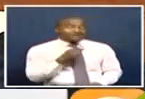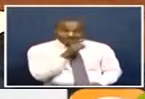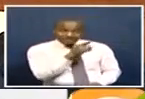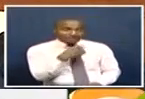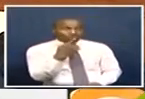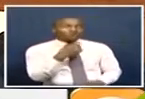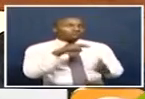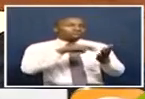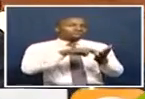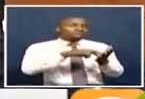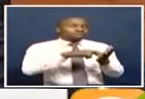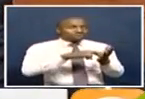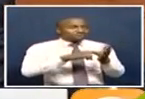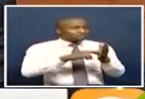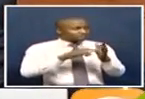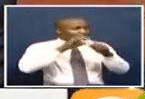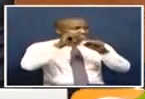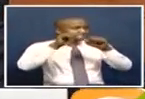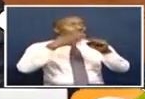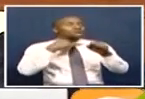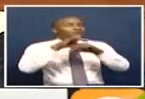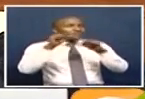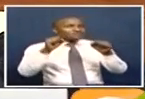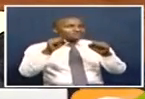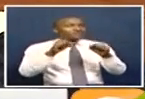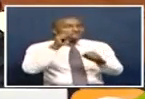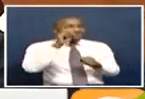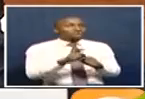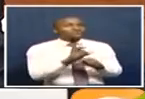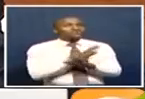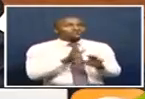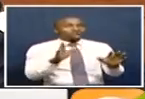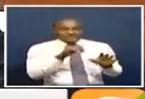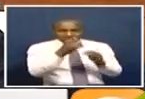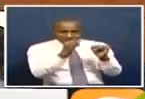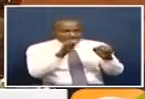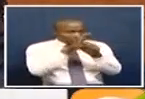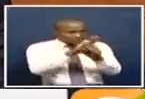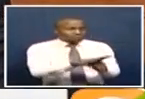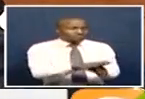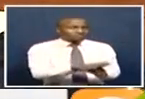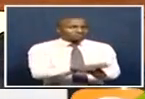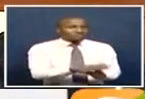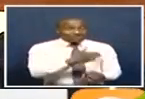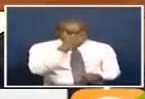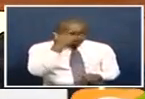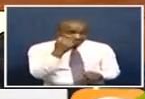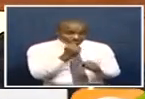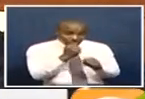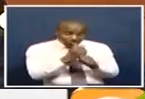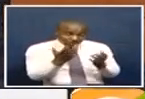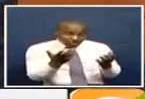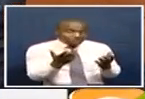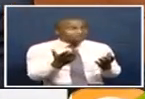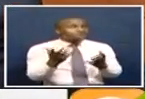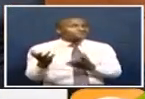vying on presidential tickets, who want to become presidents, they should not bash those independent candidates, because what they will do, they will cause what we